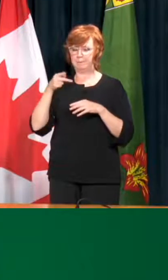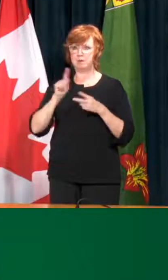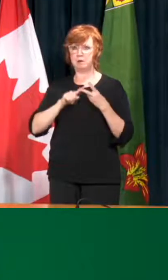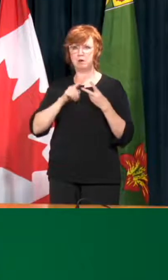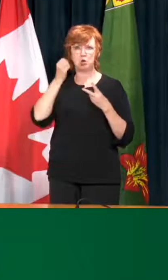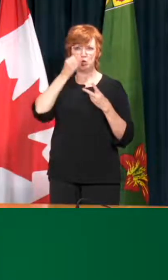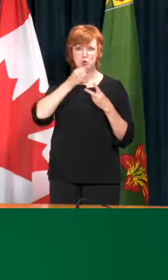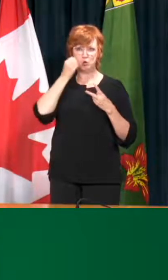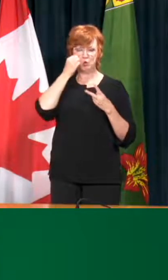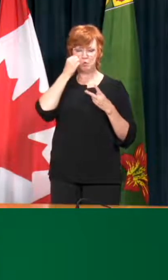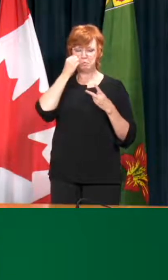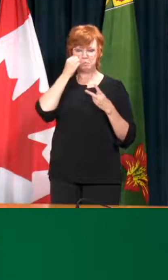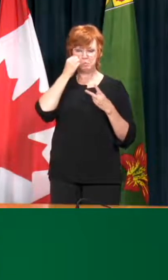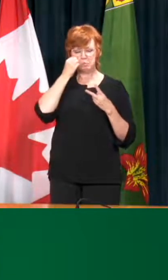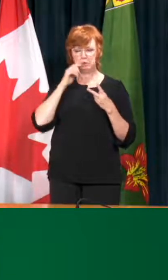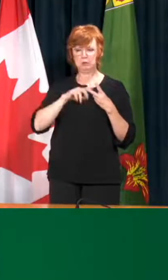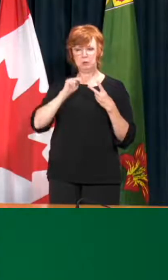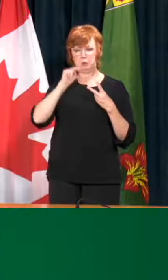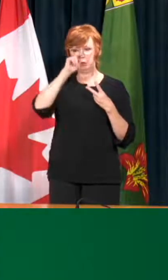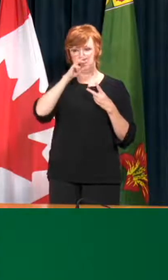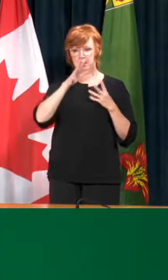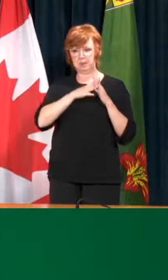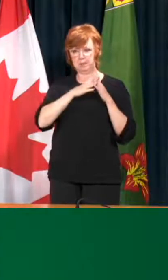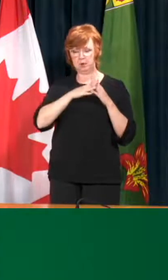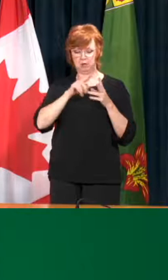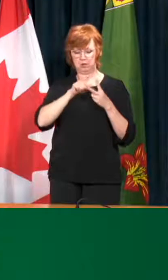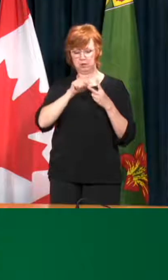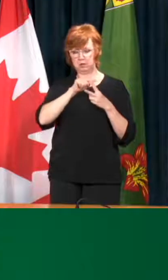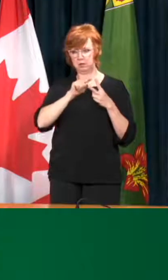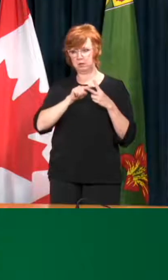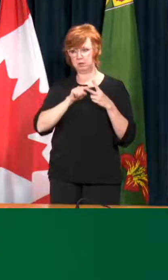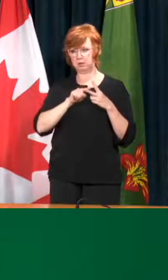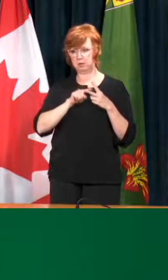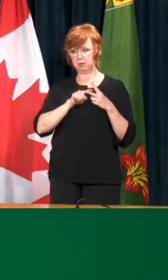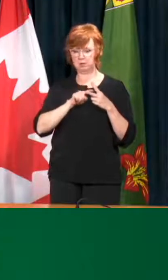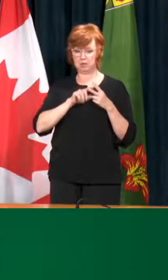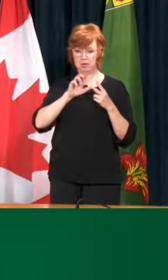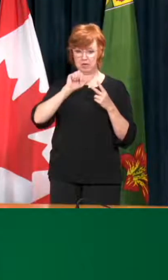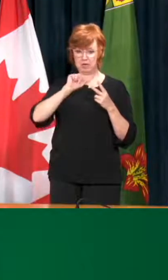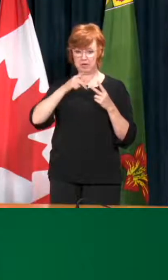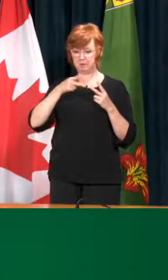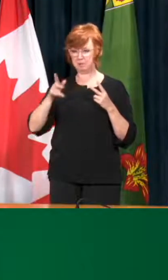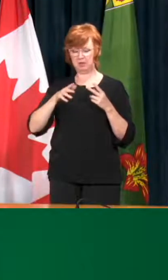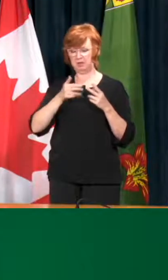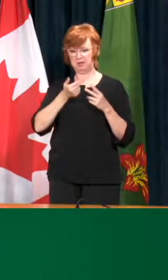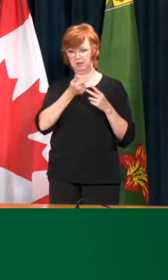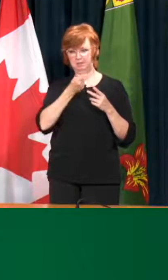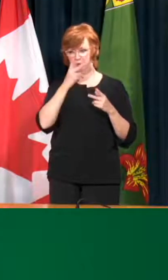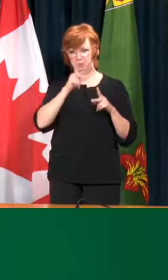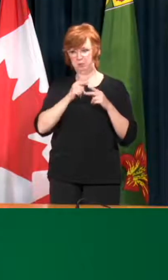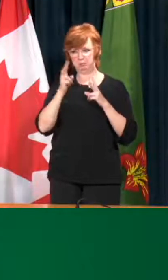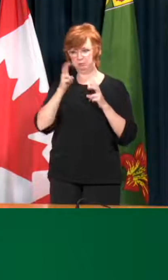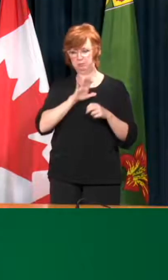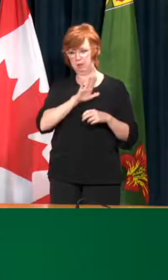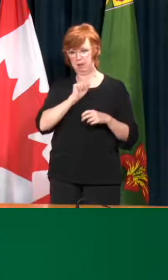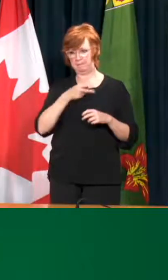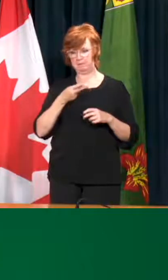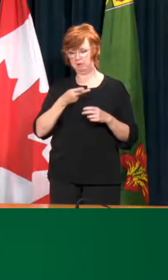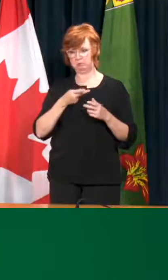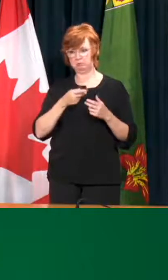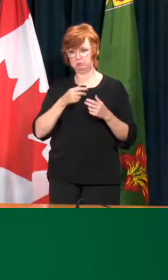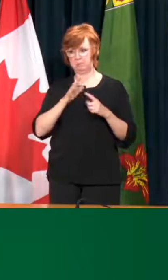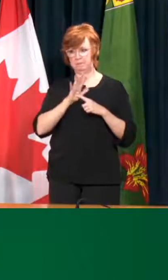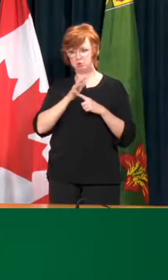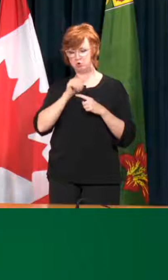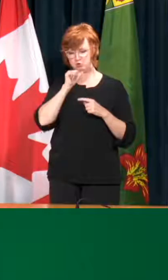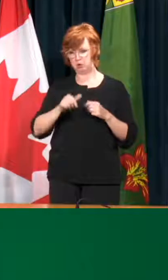Europe and North America, even when apps are deployed, they're more voluntary, and only a few people will download. So I think while they're